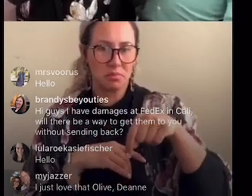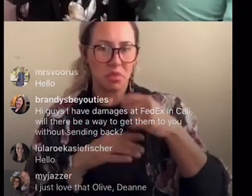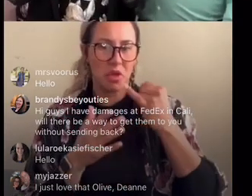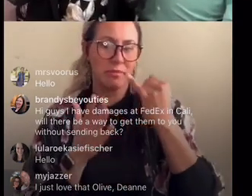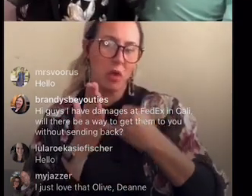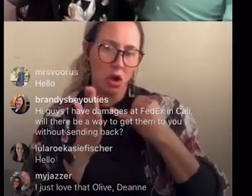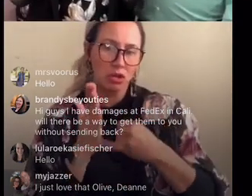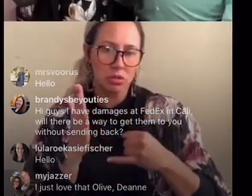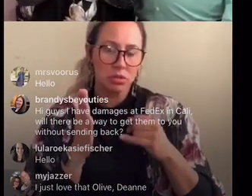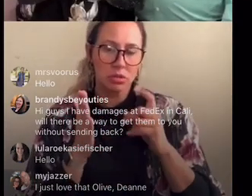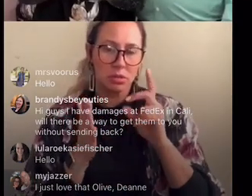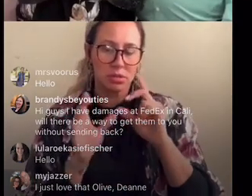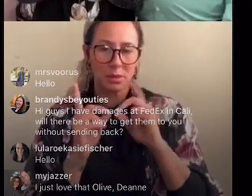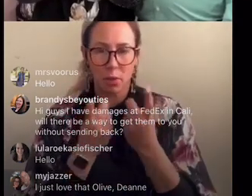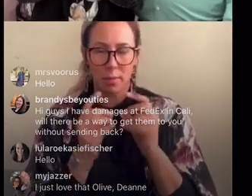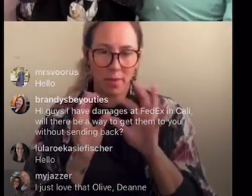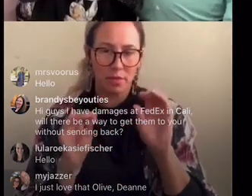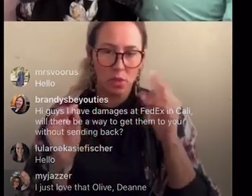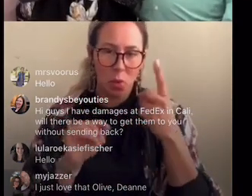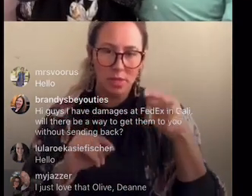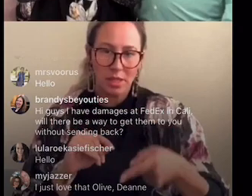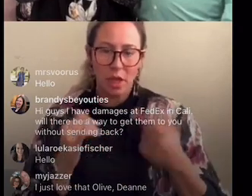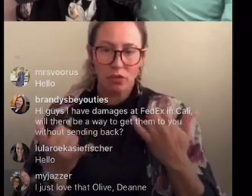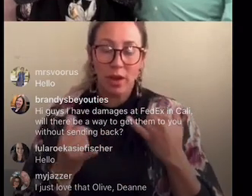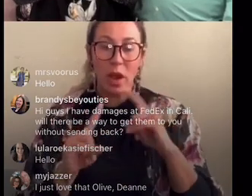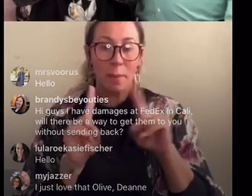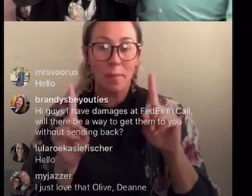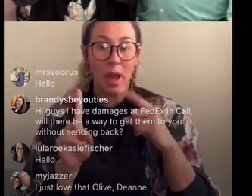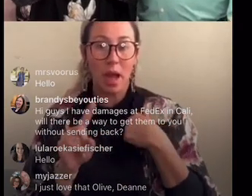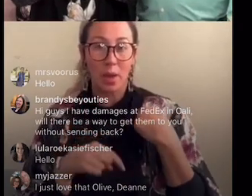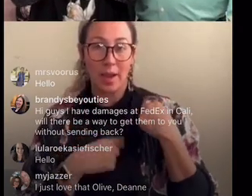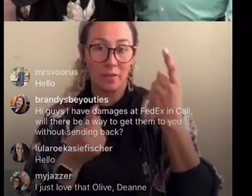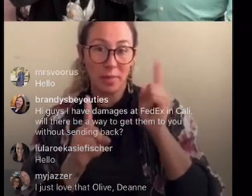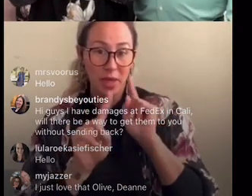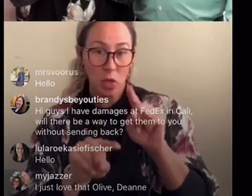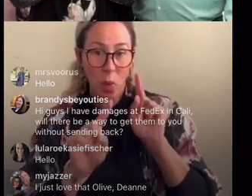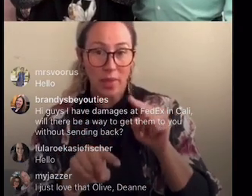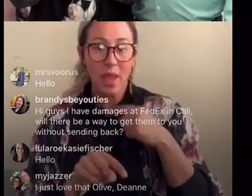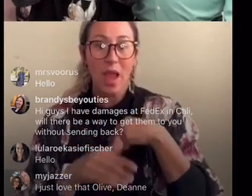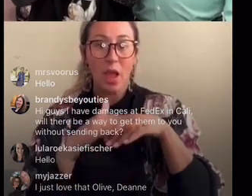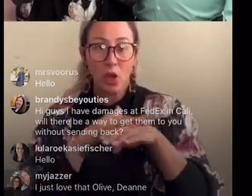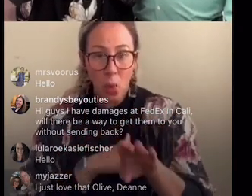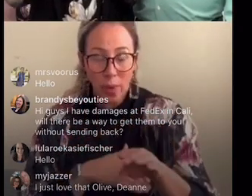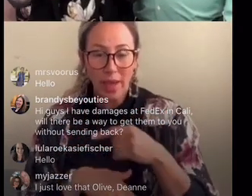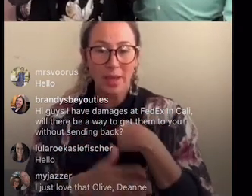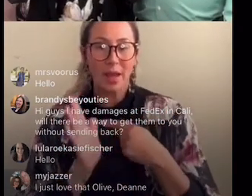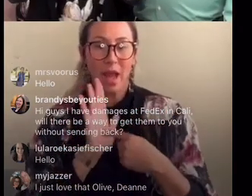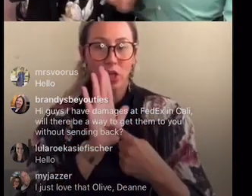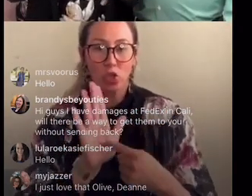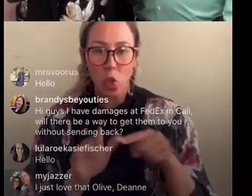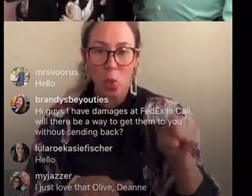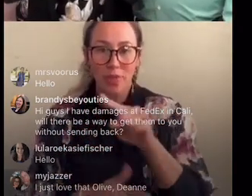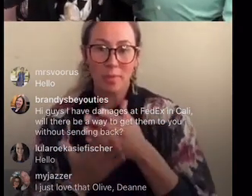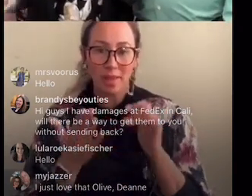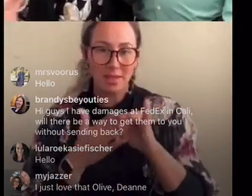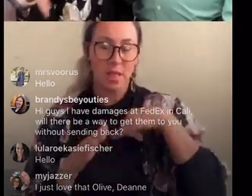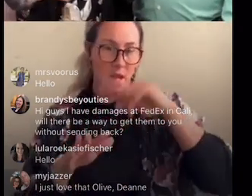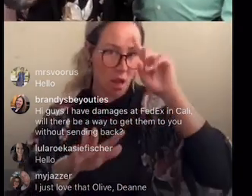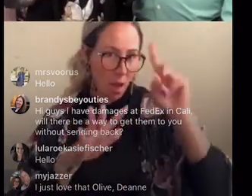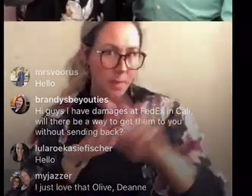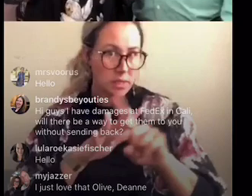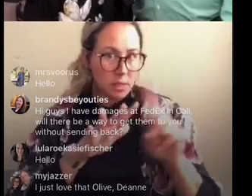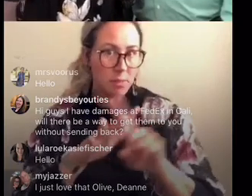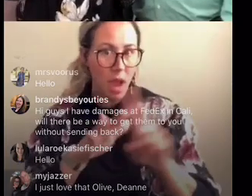Obviously, nobody's there right now. But when I am going there, I go in and I show them things that come to my mind. You